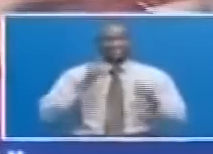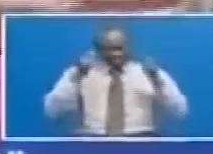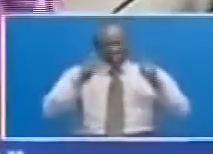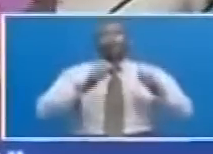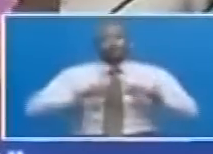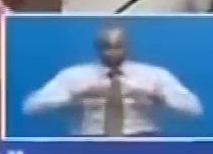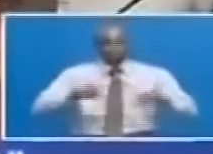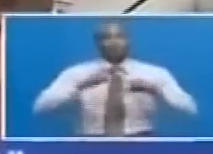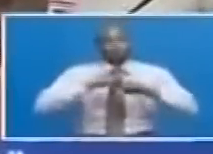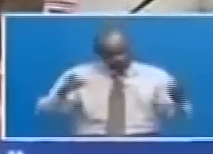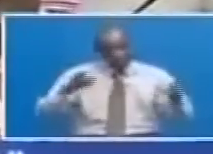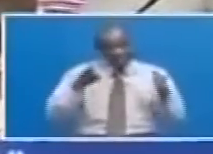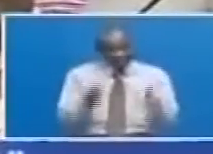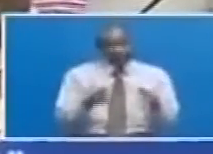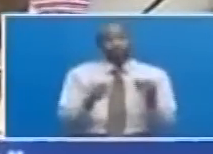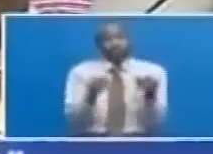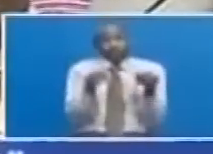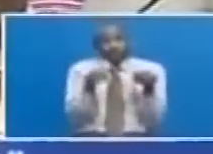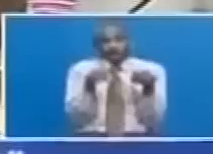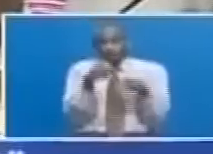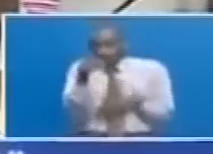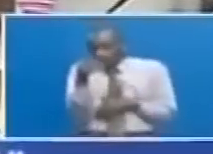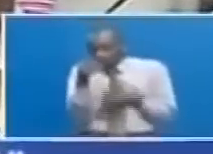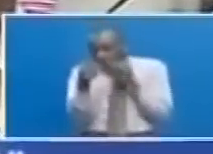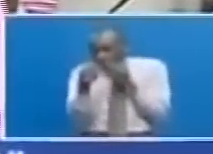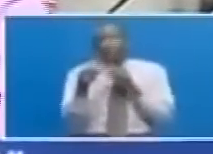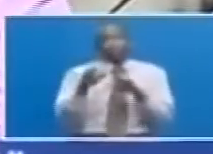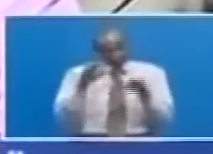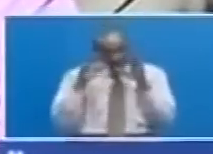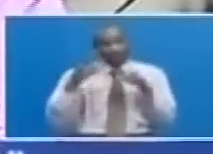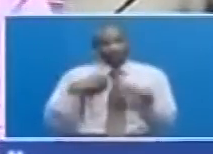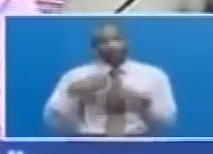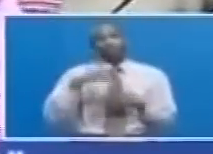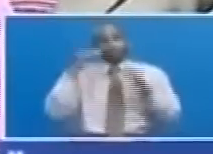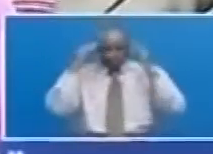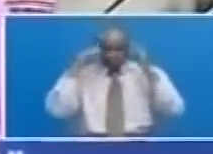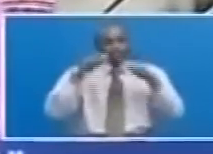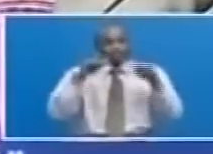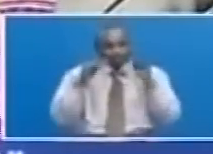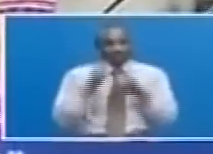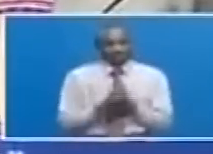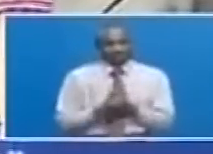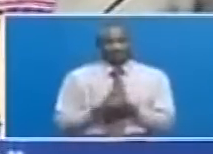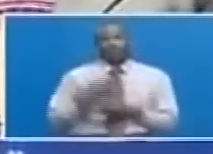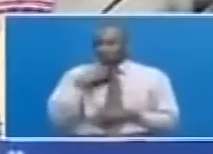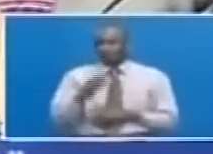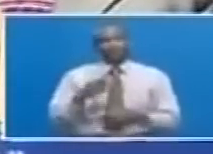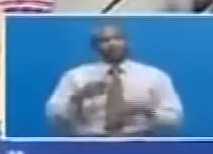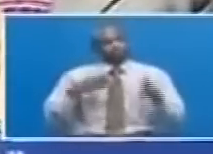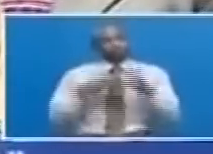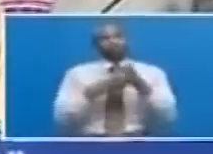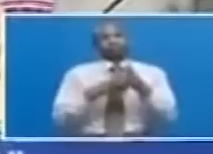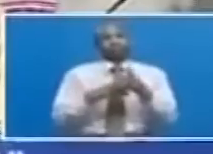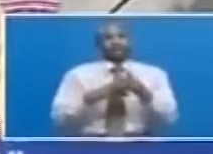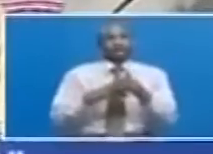on, but it is now on hold until we get more from the courts. We don't want to defy the courts. Wasema Atwoli